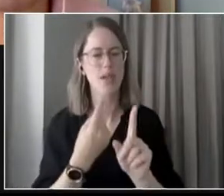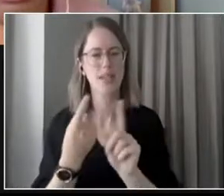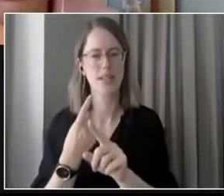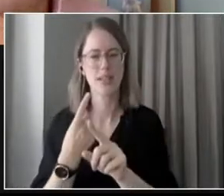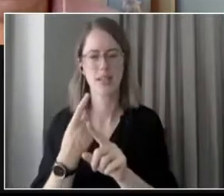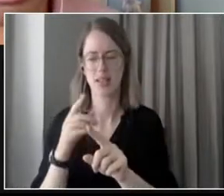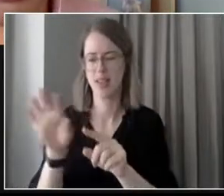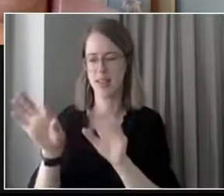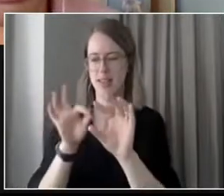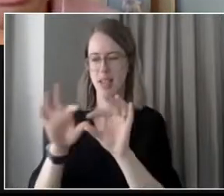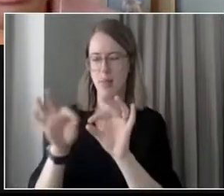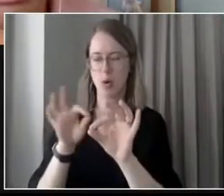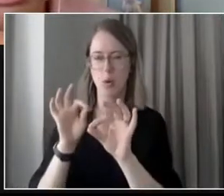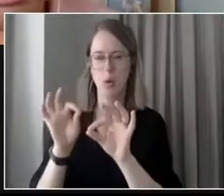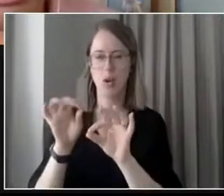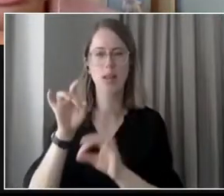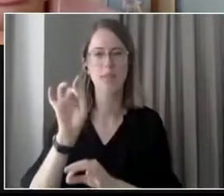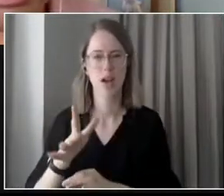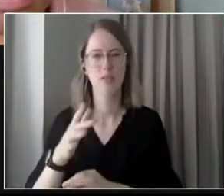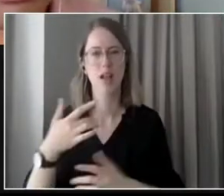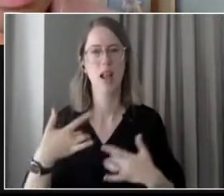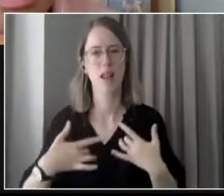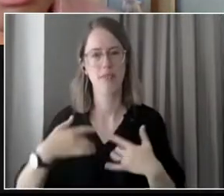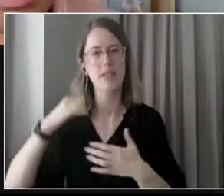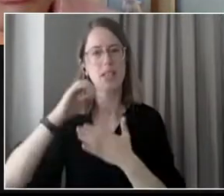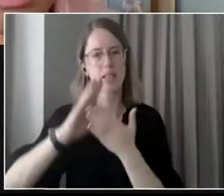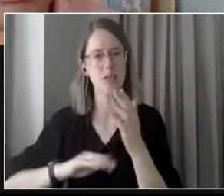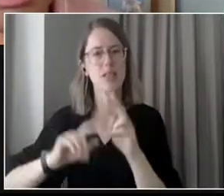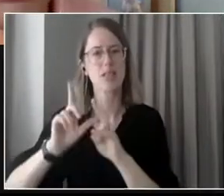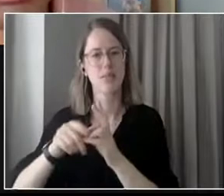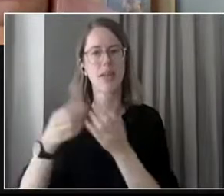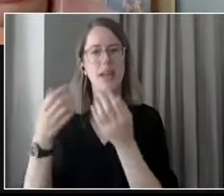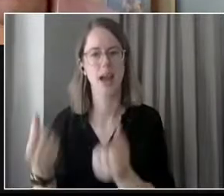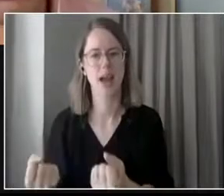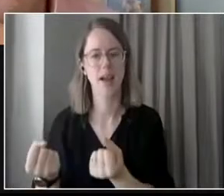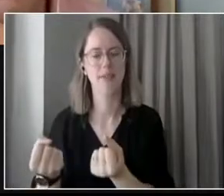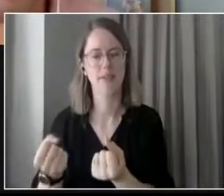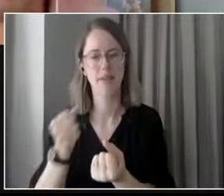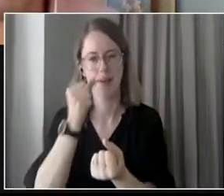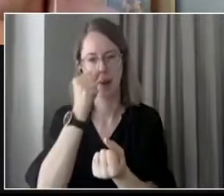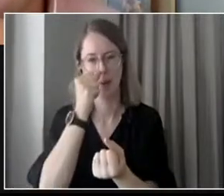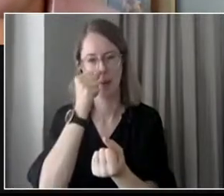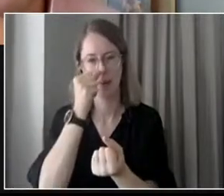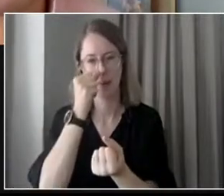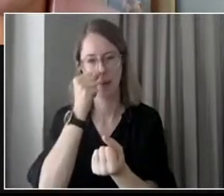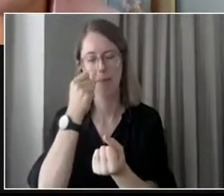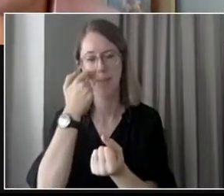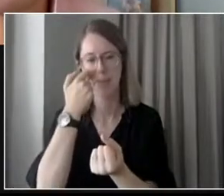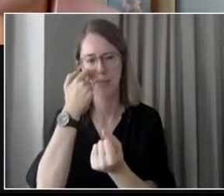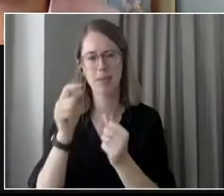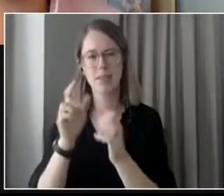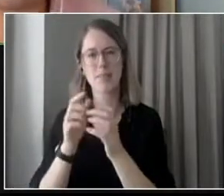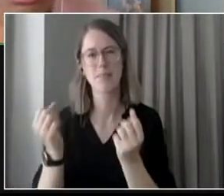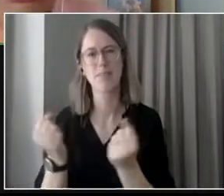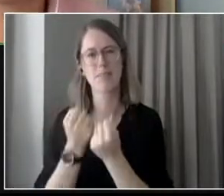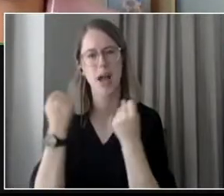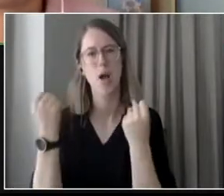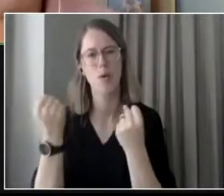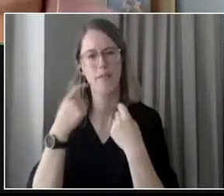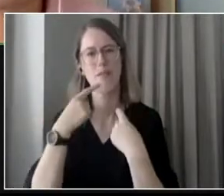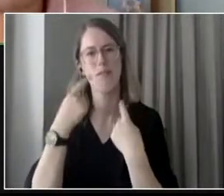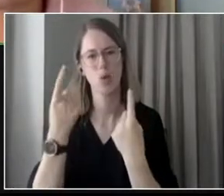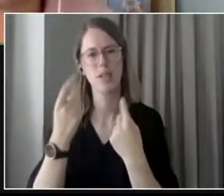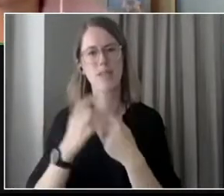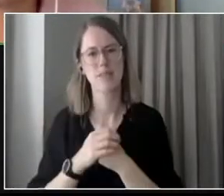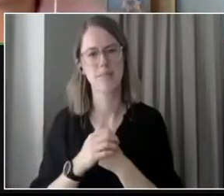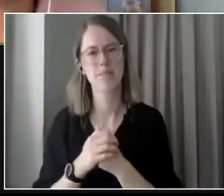sample who have a lived experience of disability, which is a very powerful voice. You know,